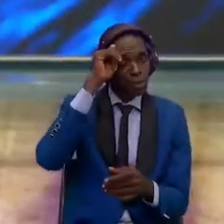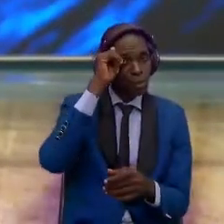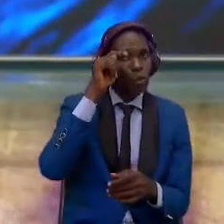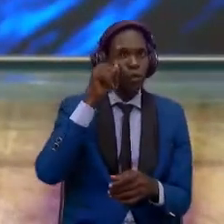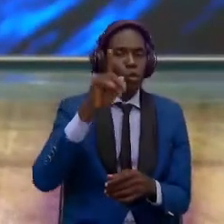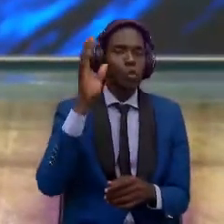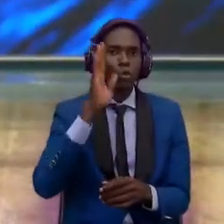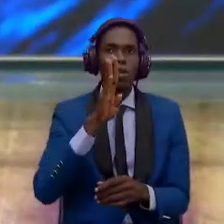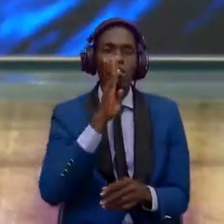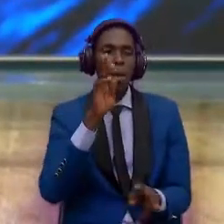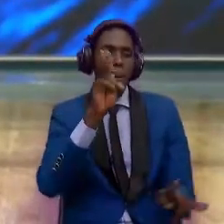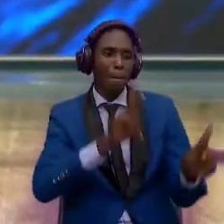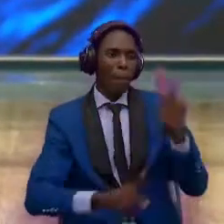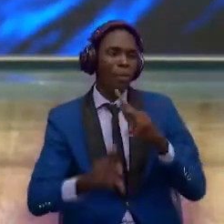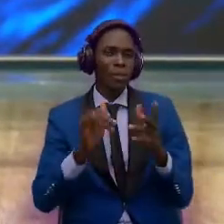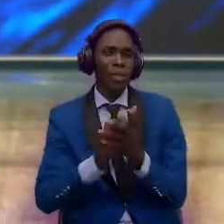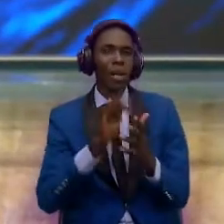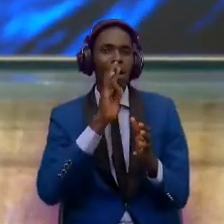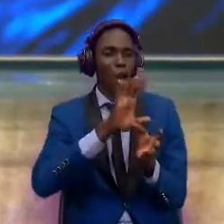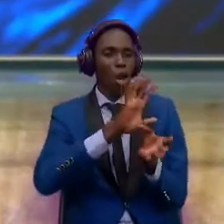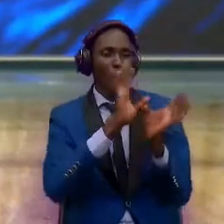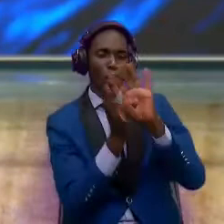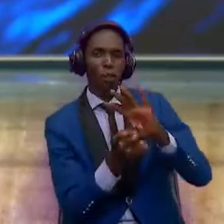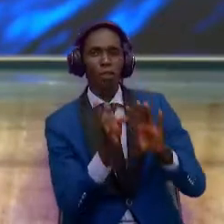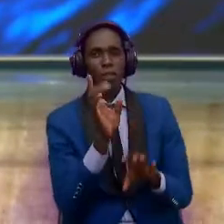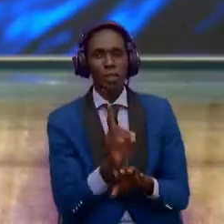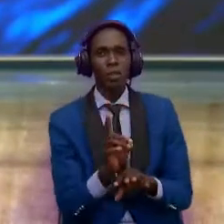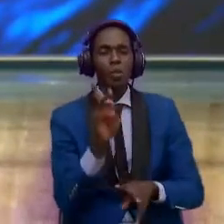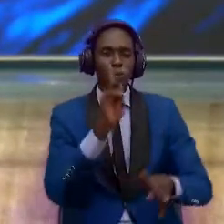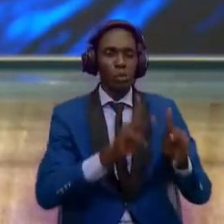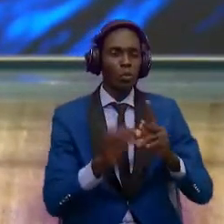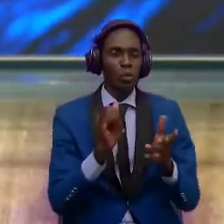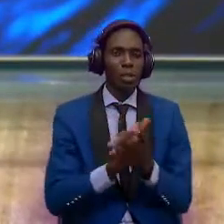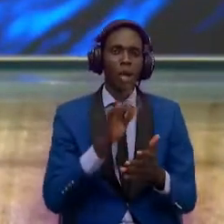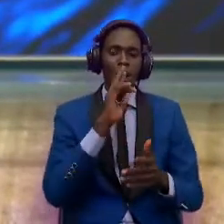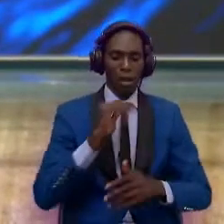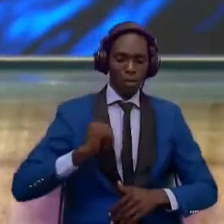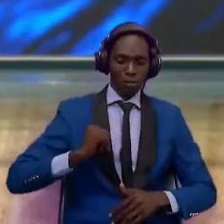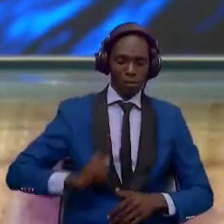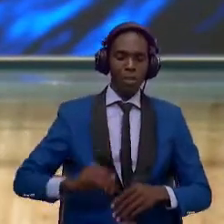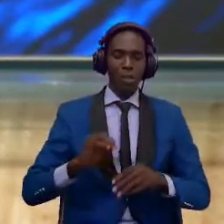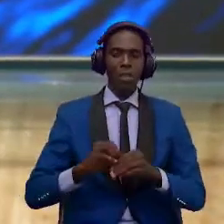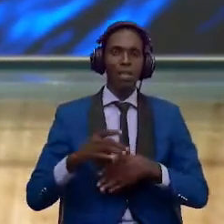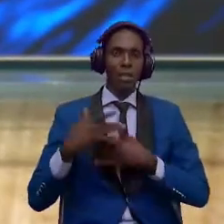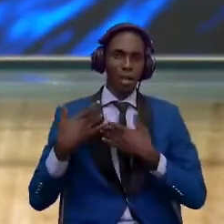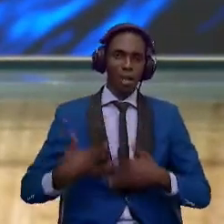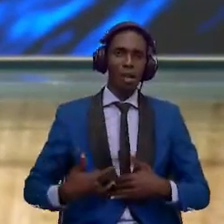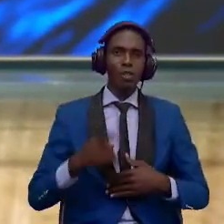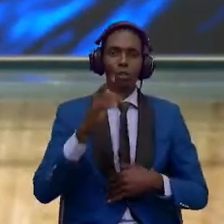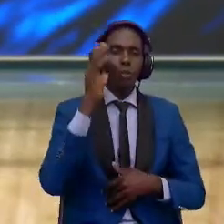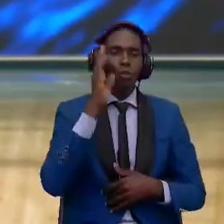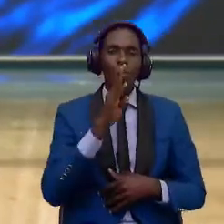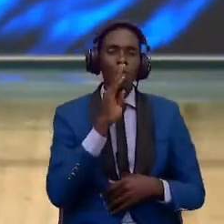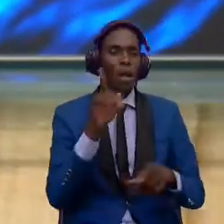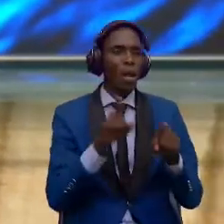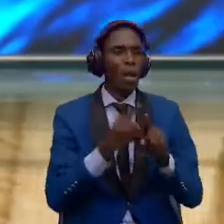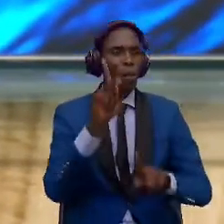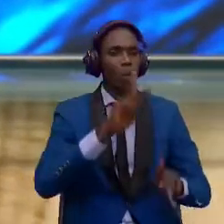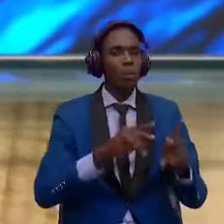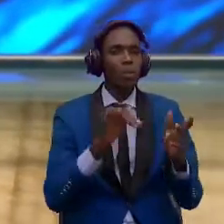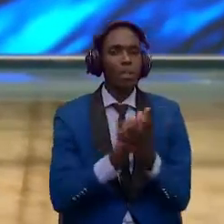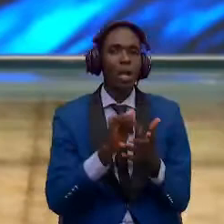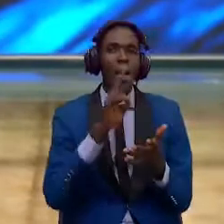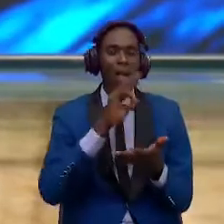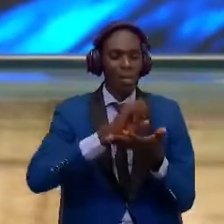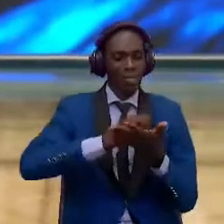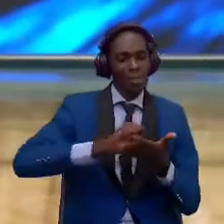are converted. Like Timothy will be people who are circumcised in heart. Like Timothy will be people who are